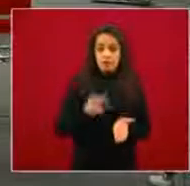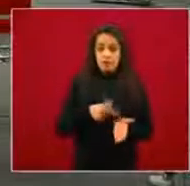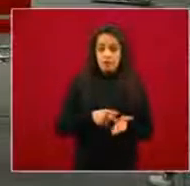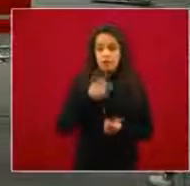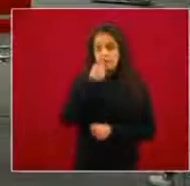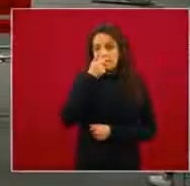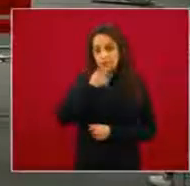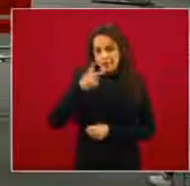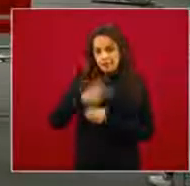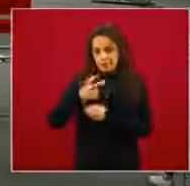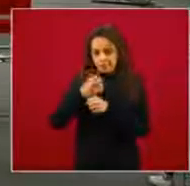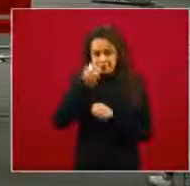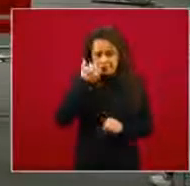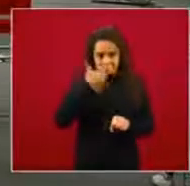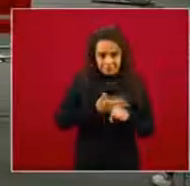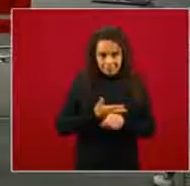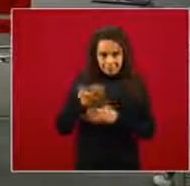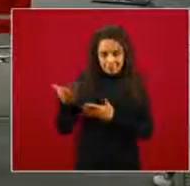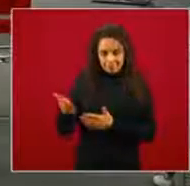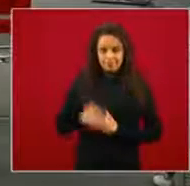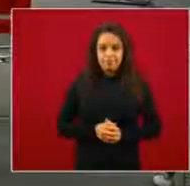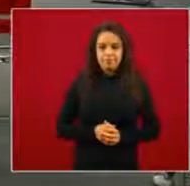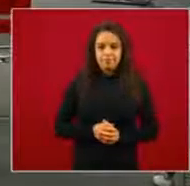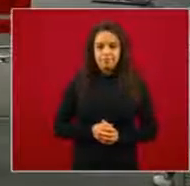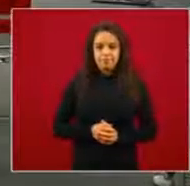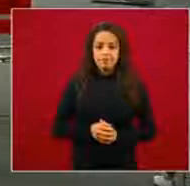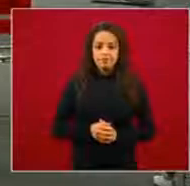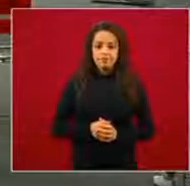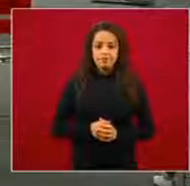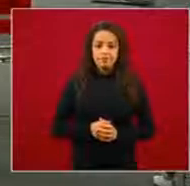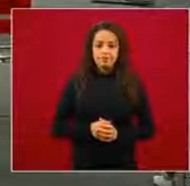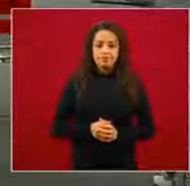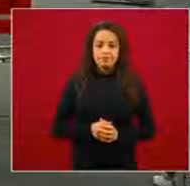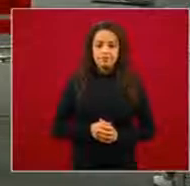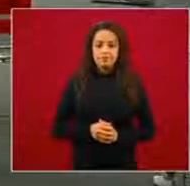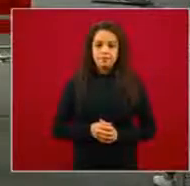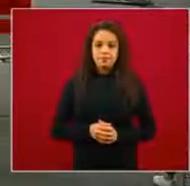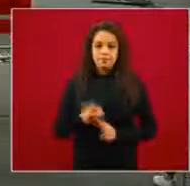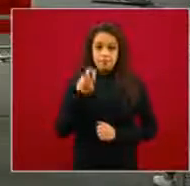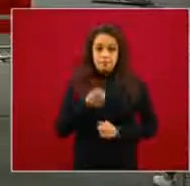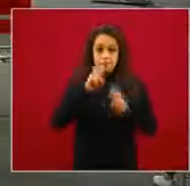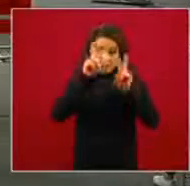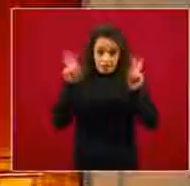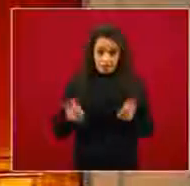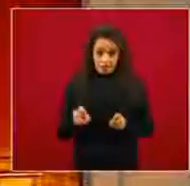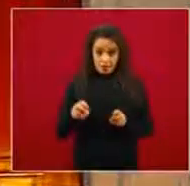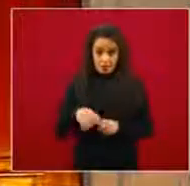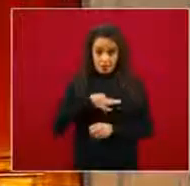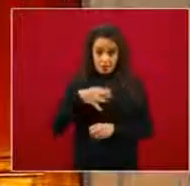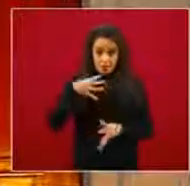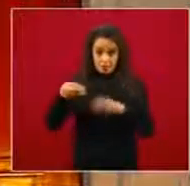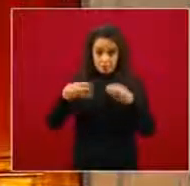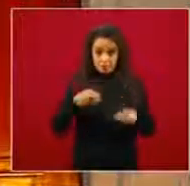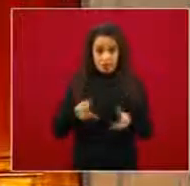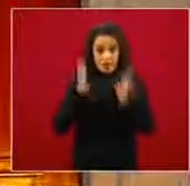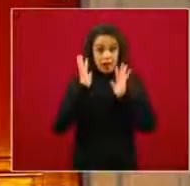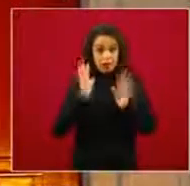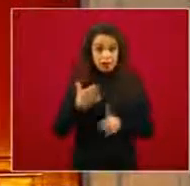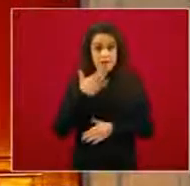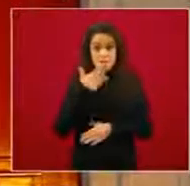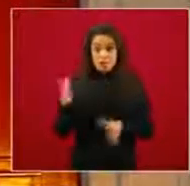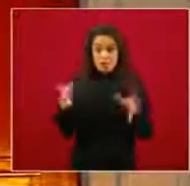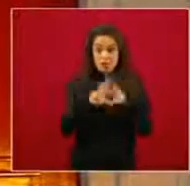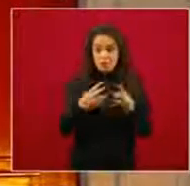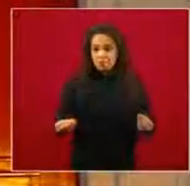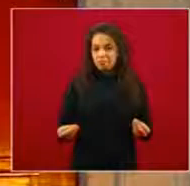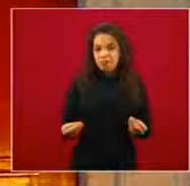as it has been repeated. And I'm saying this because of what the undersecretary has told us. We are not going